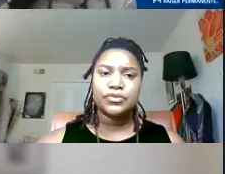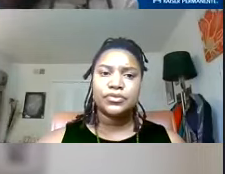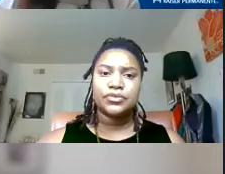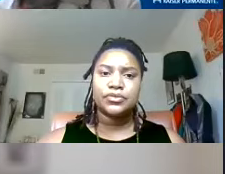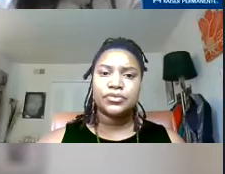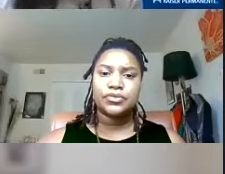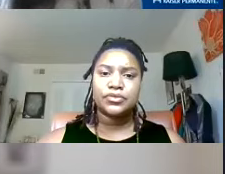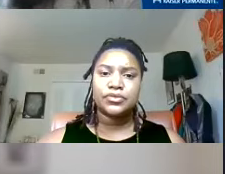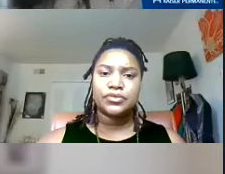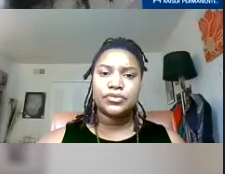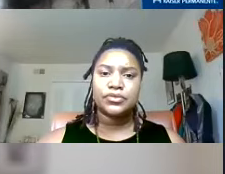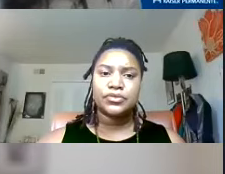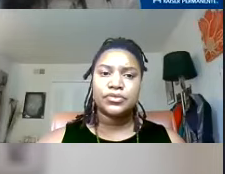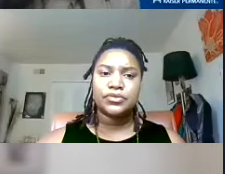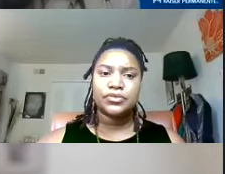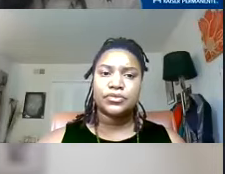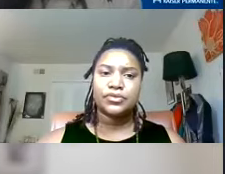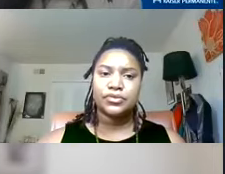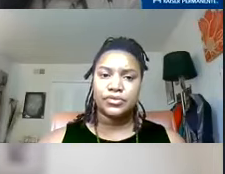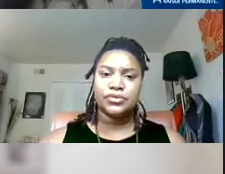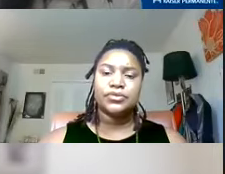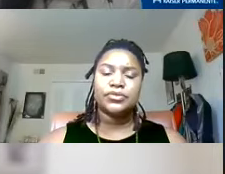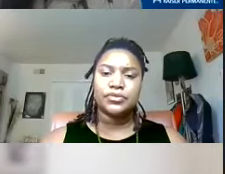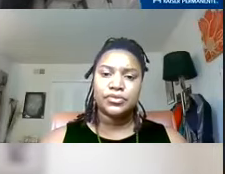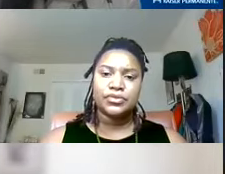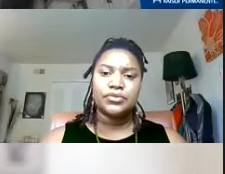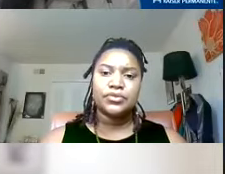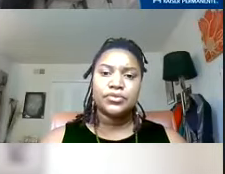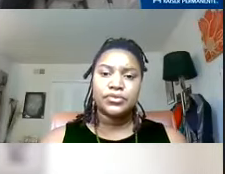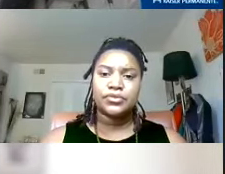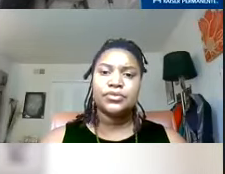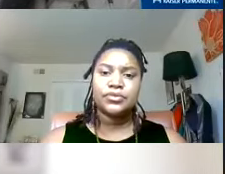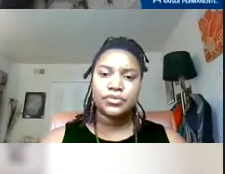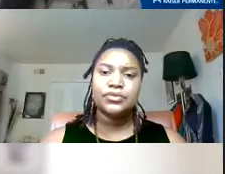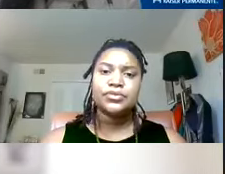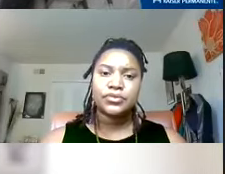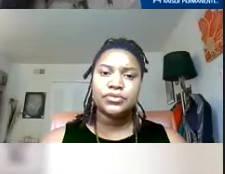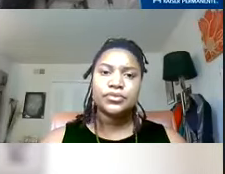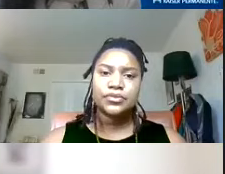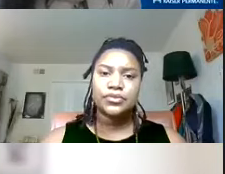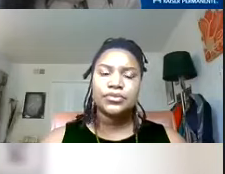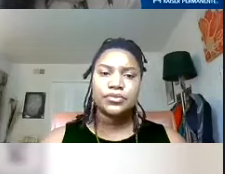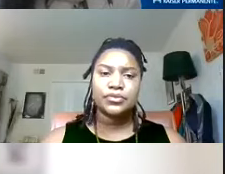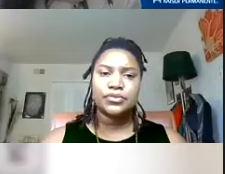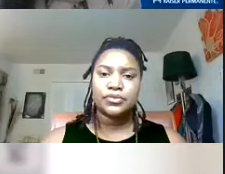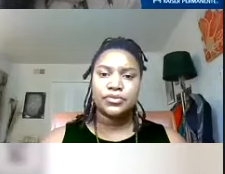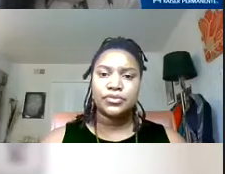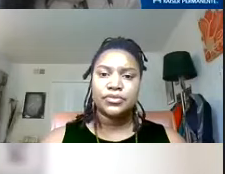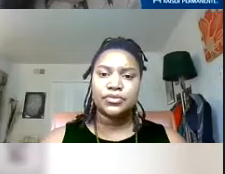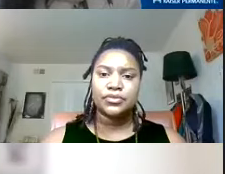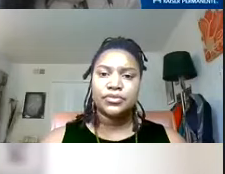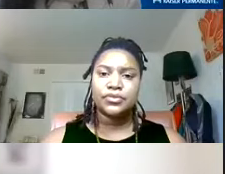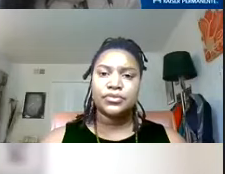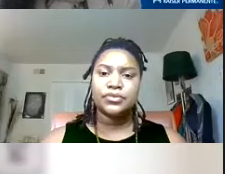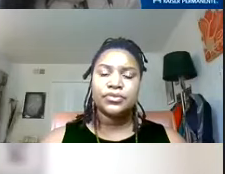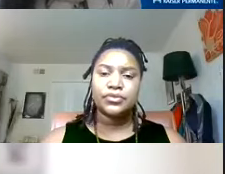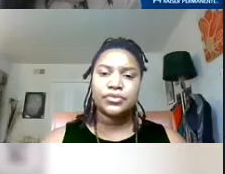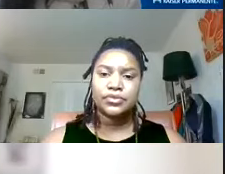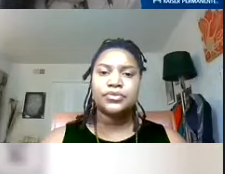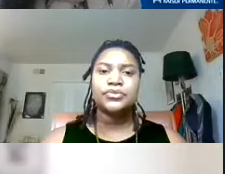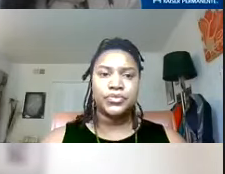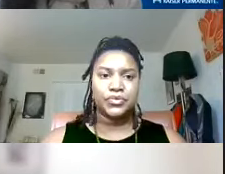happen, years down the line, it's difficult to say. It's certainly possible that in the far future that there could